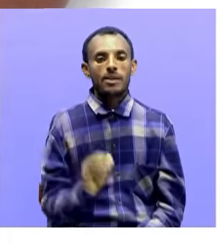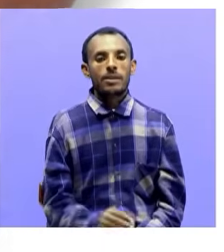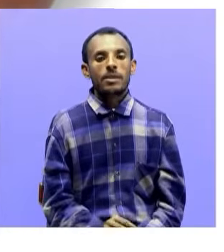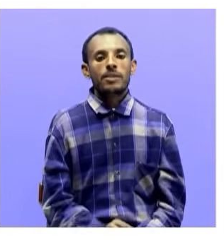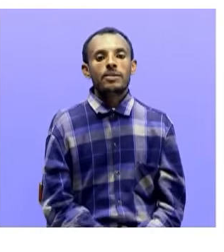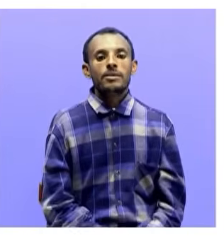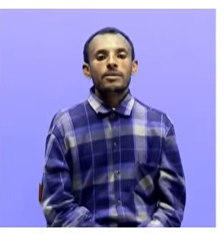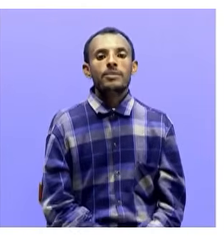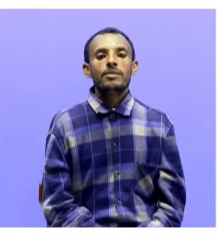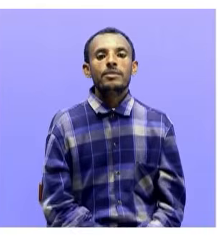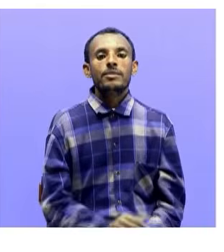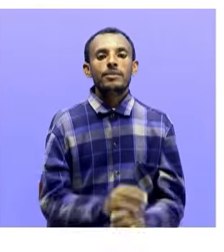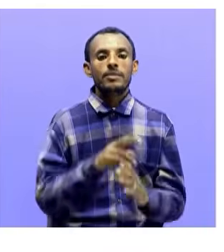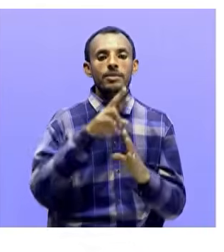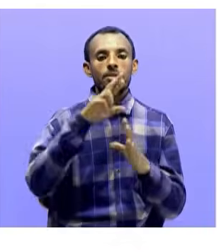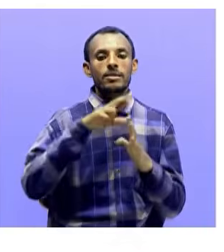and